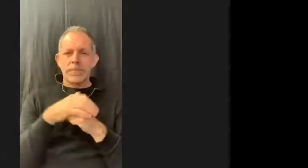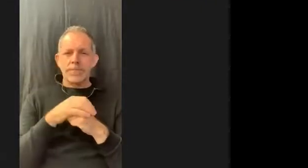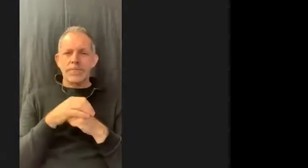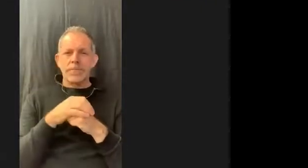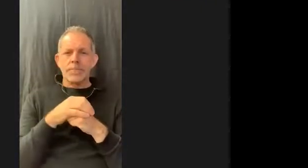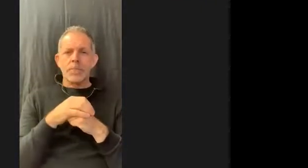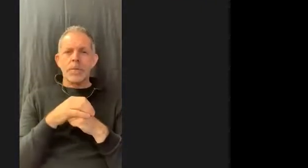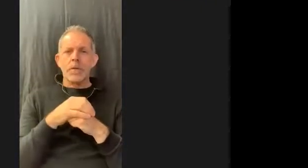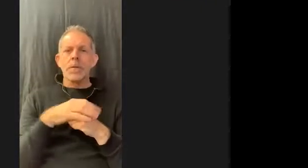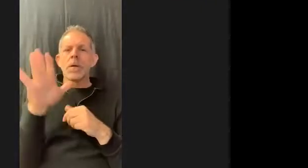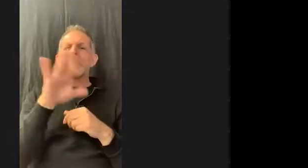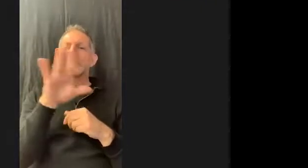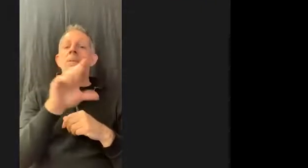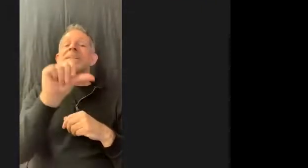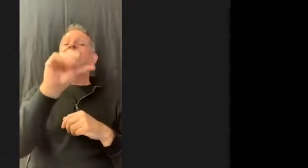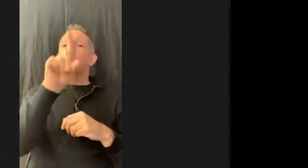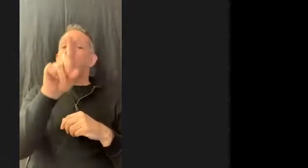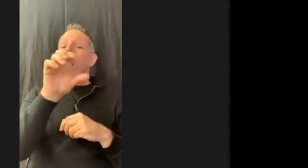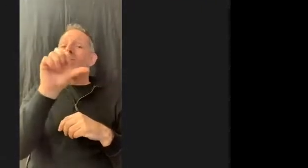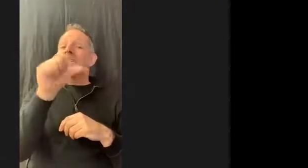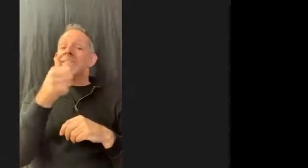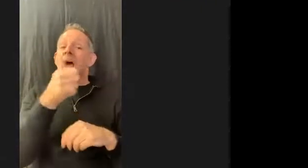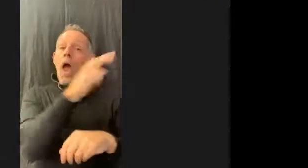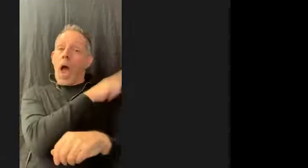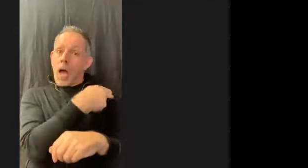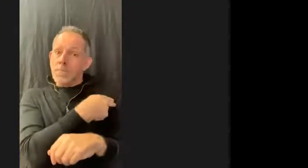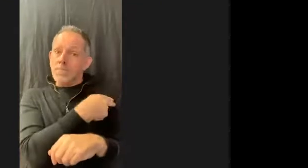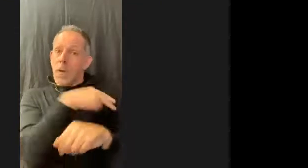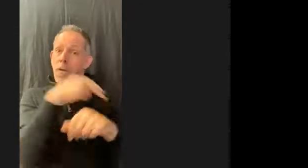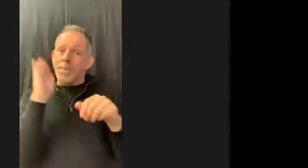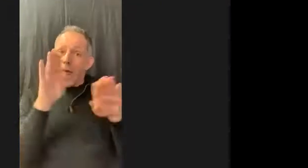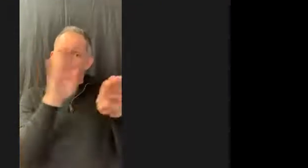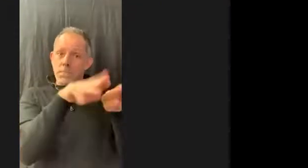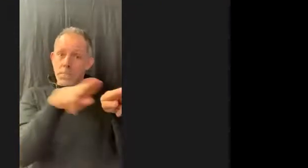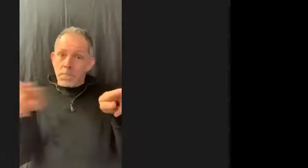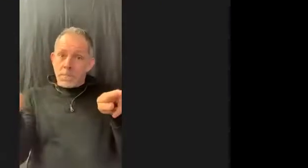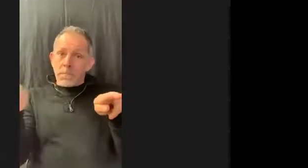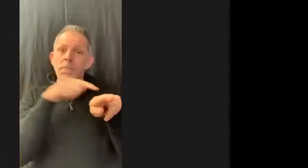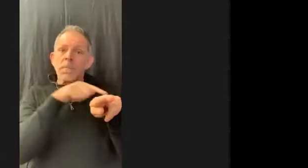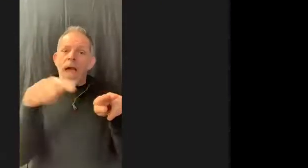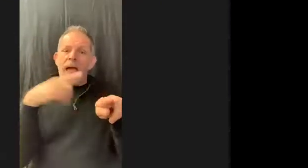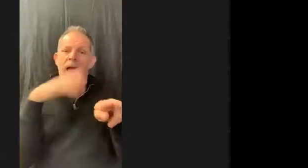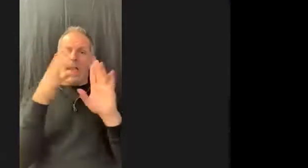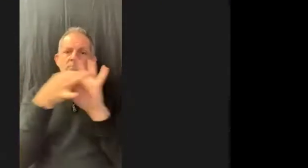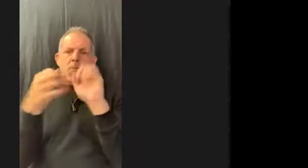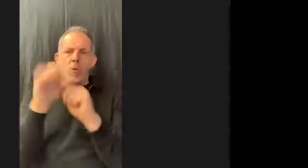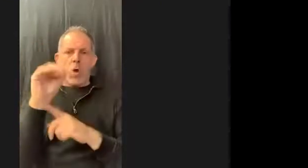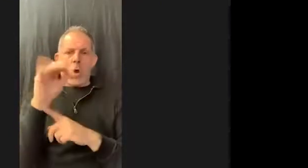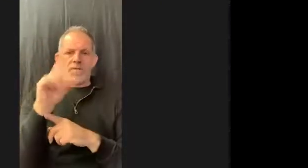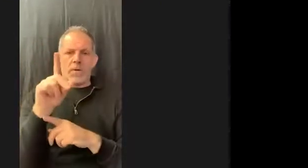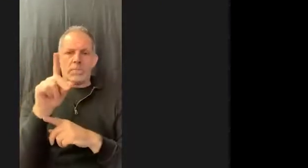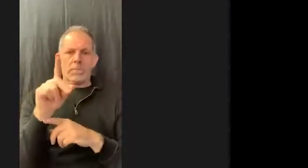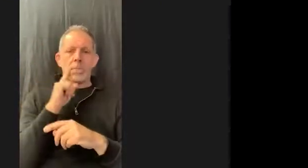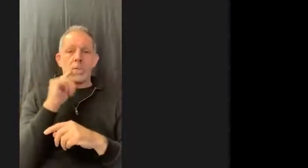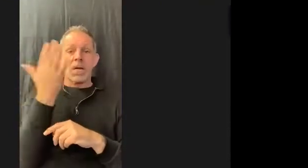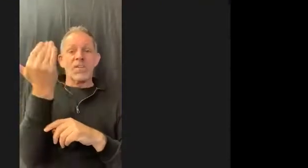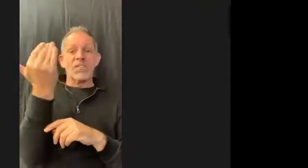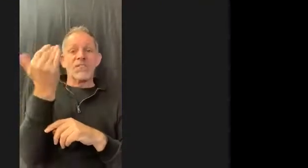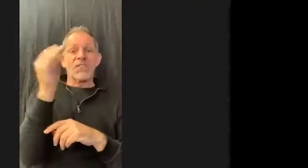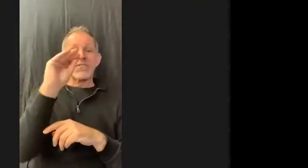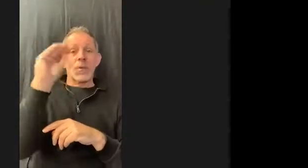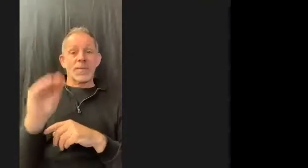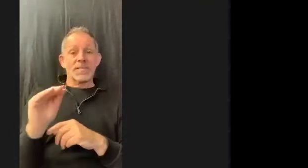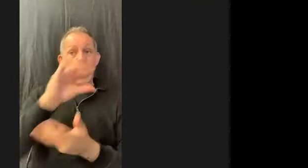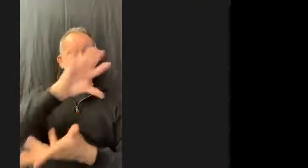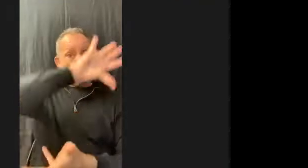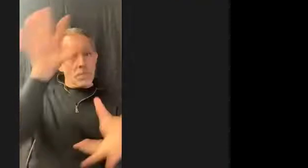patients, roughly just under 15% of total beds in the county. That's come down to 62, so about a